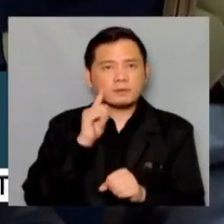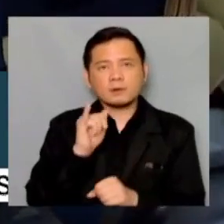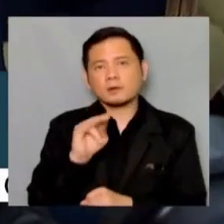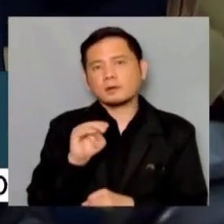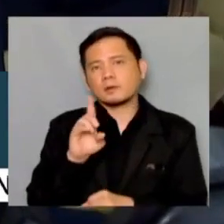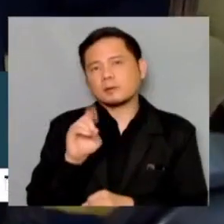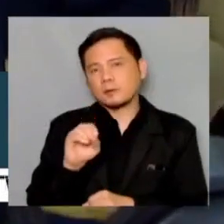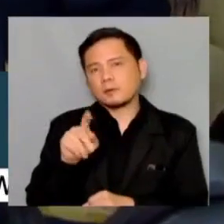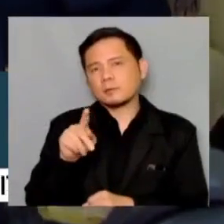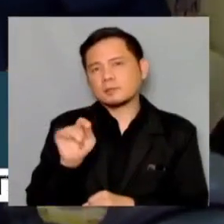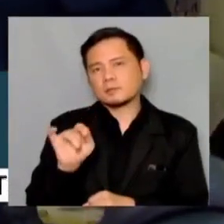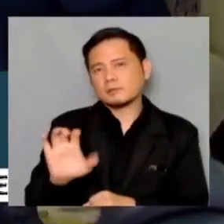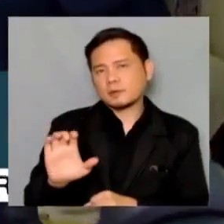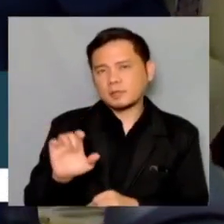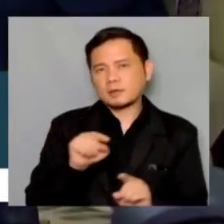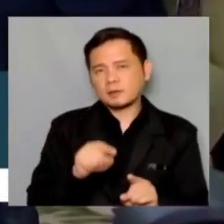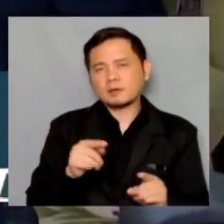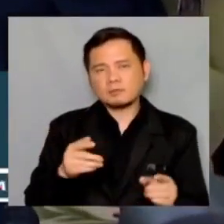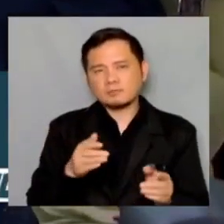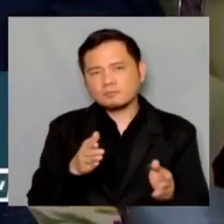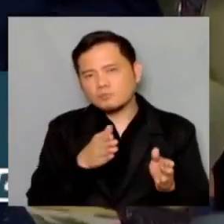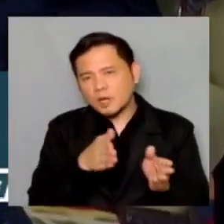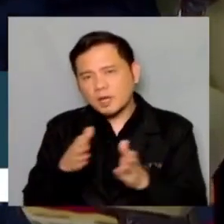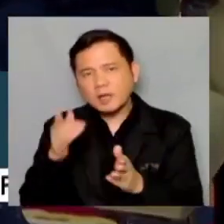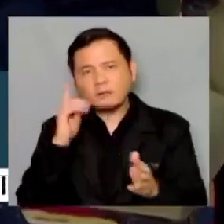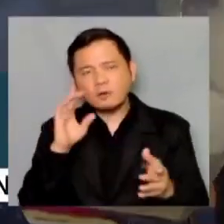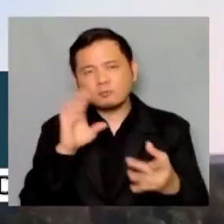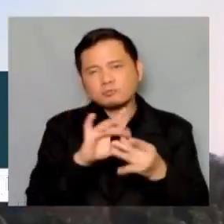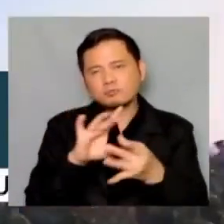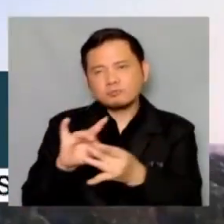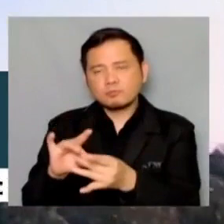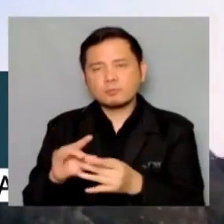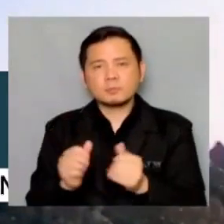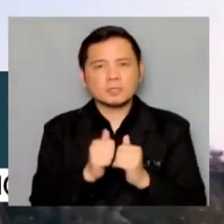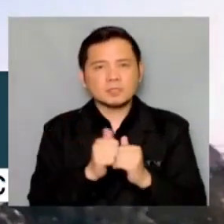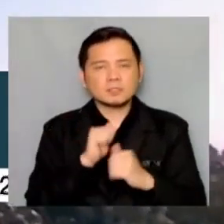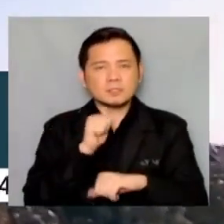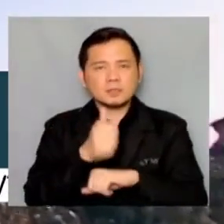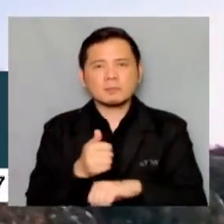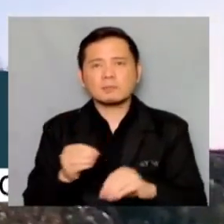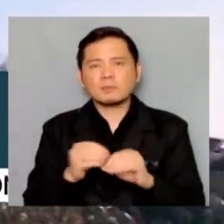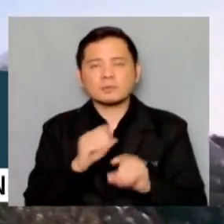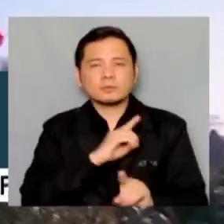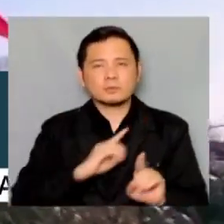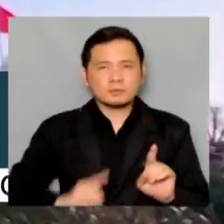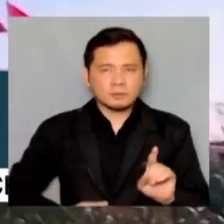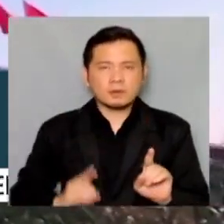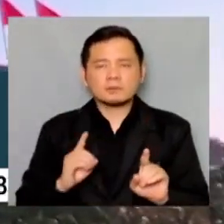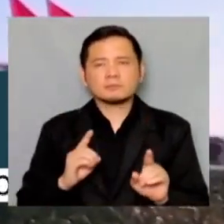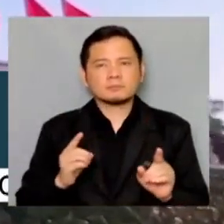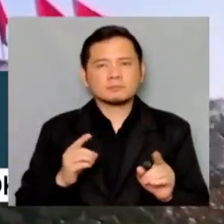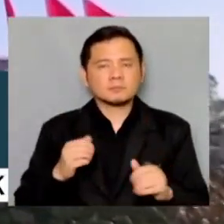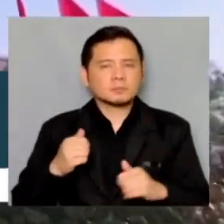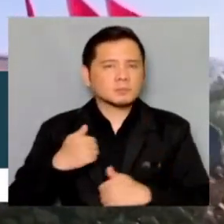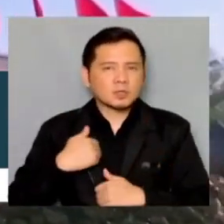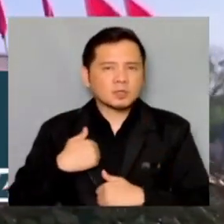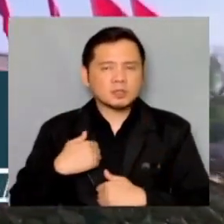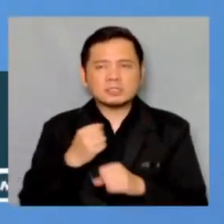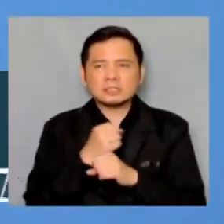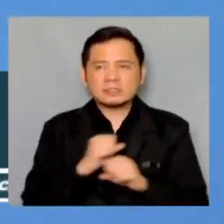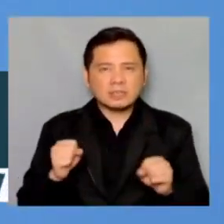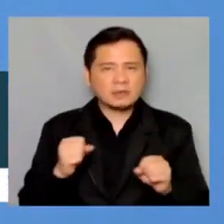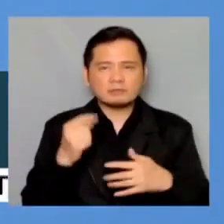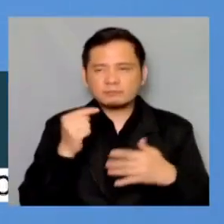the policy, the U.S. vows to commit more diplomatic and security resources to counter what it sees as China's bid to